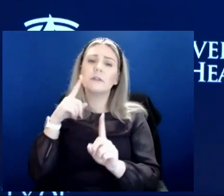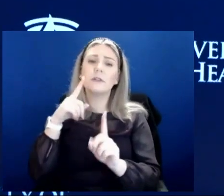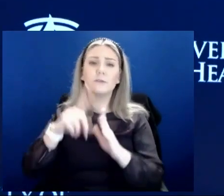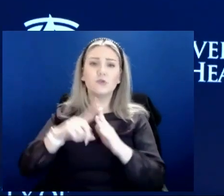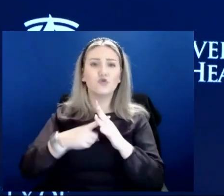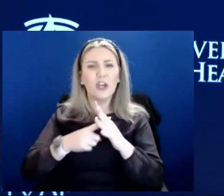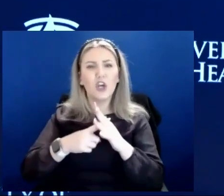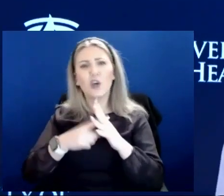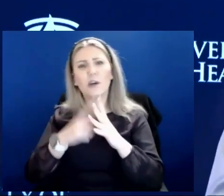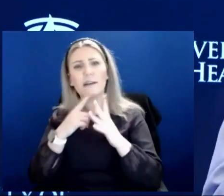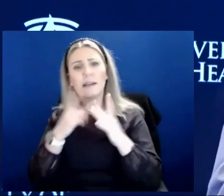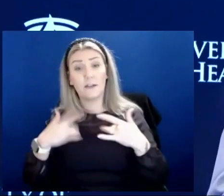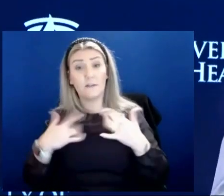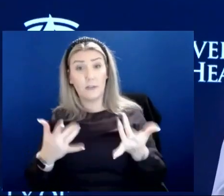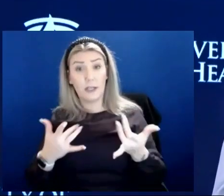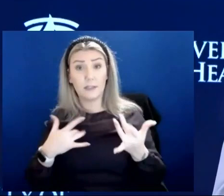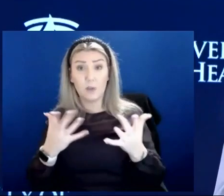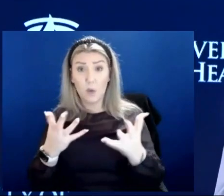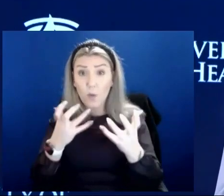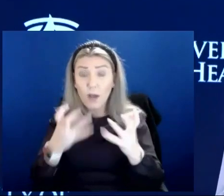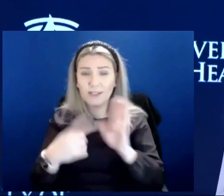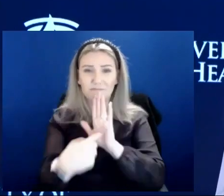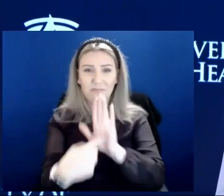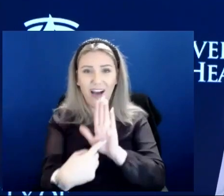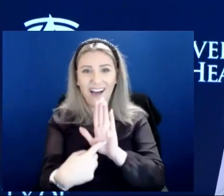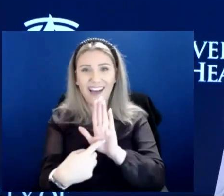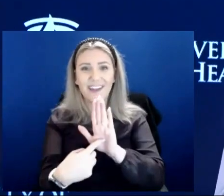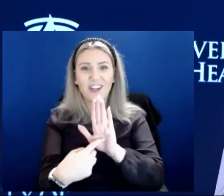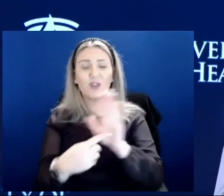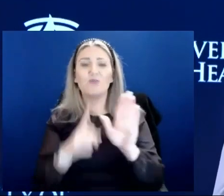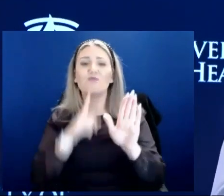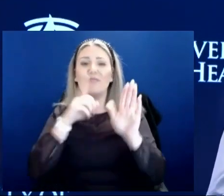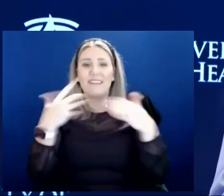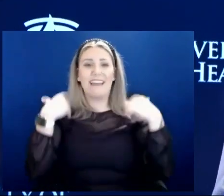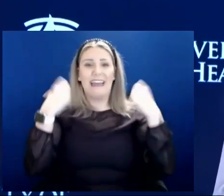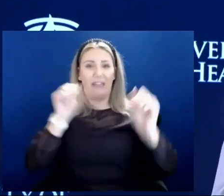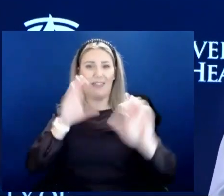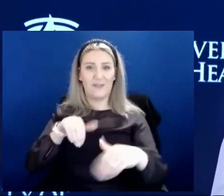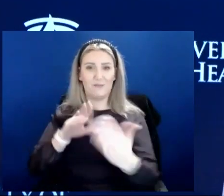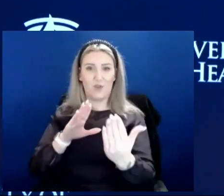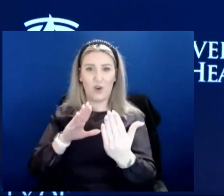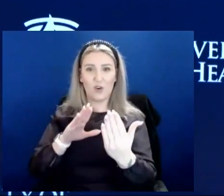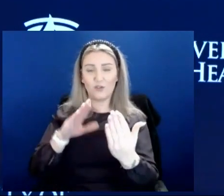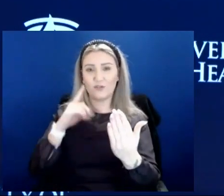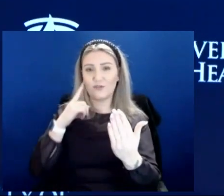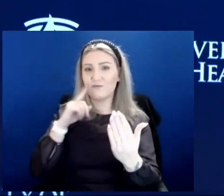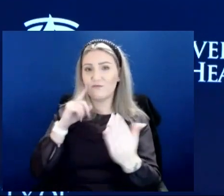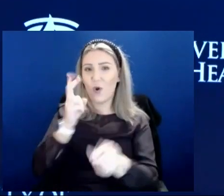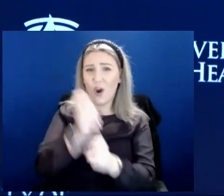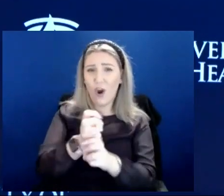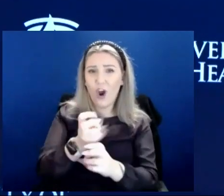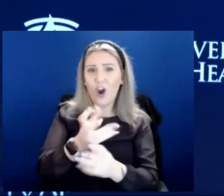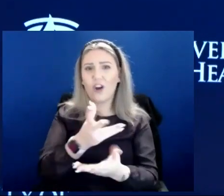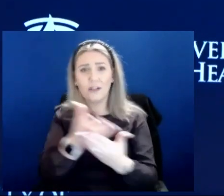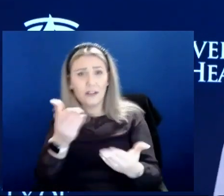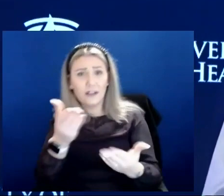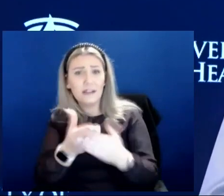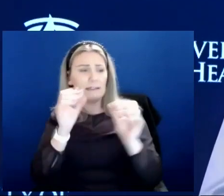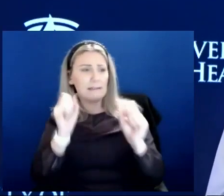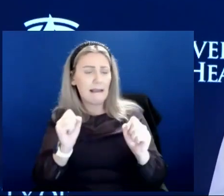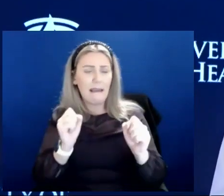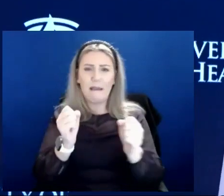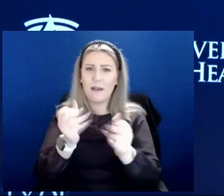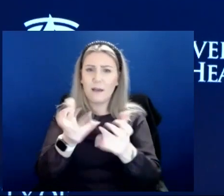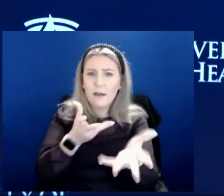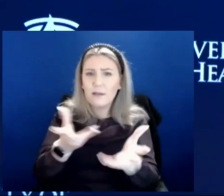want to be modeling this really healthy approach of we can do hard things, we can talk about hard things, we can get